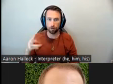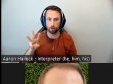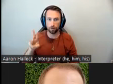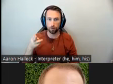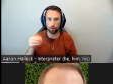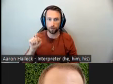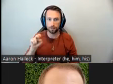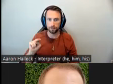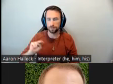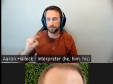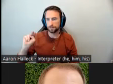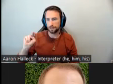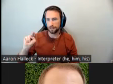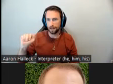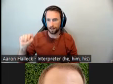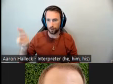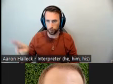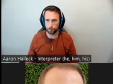University.